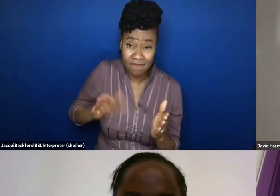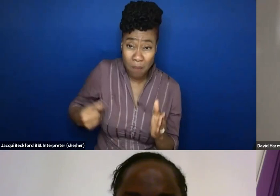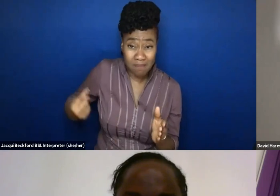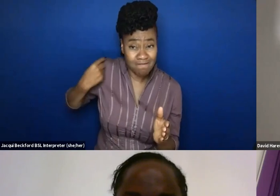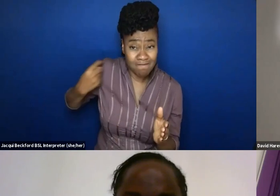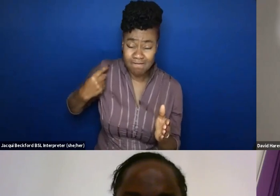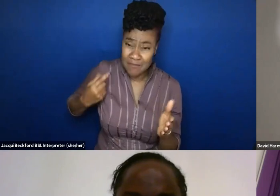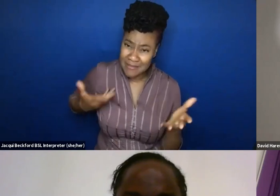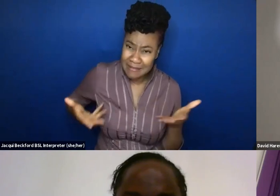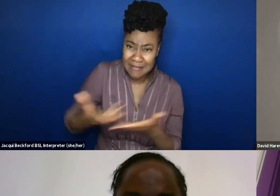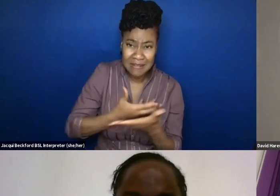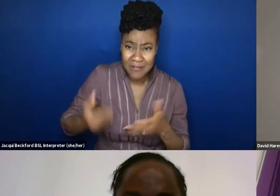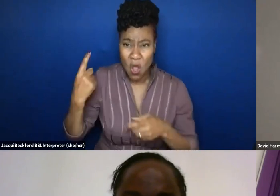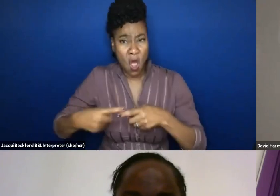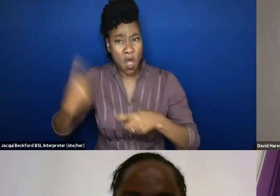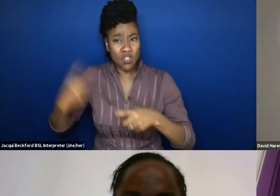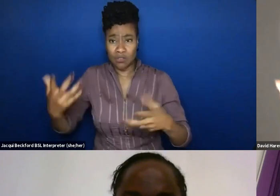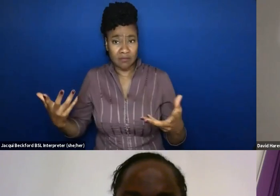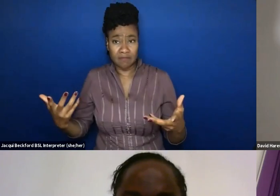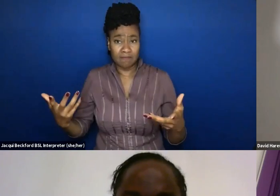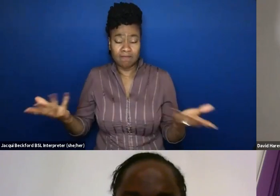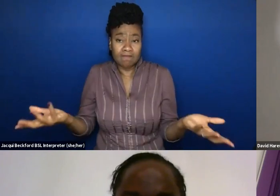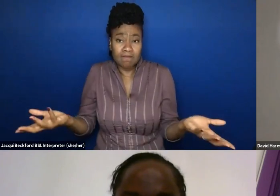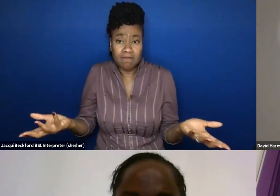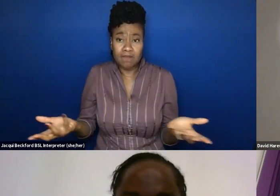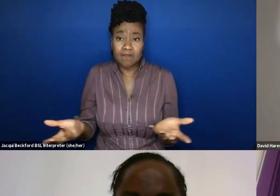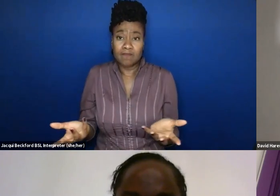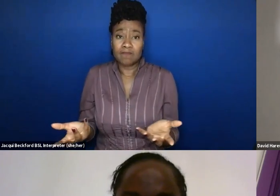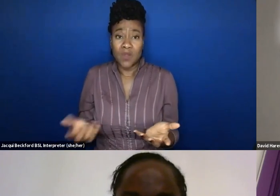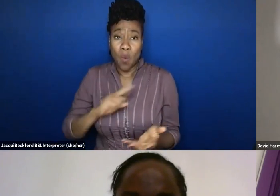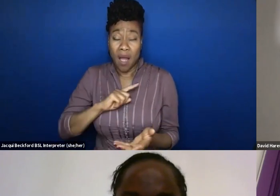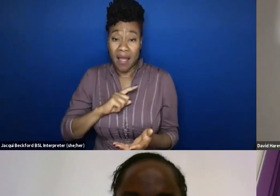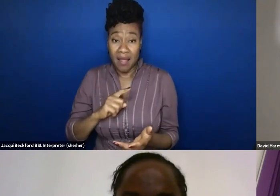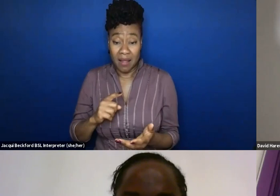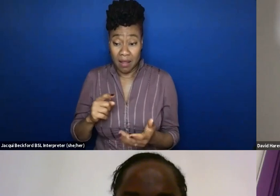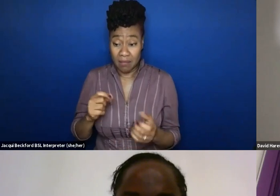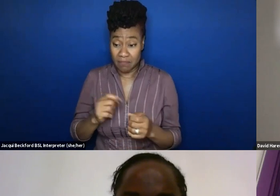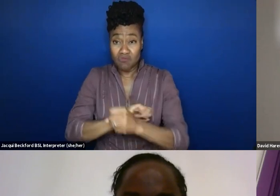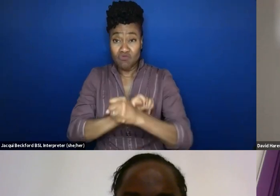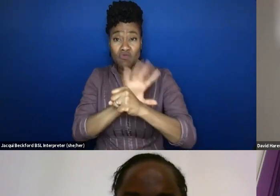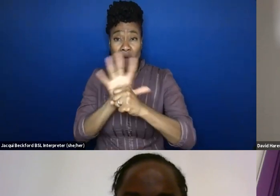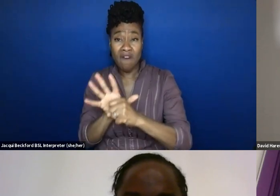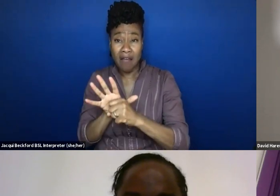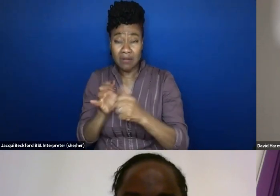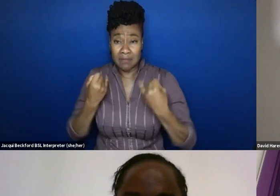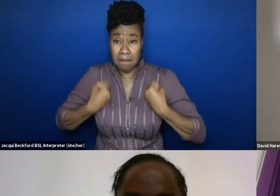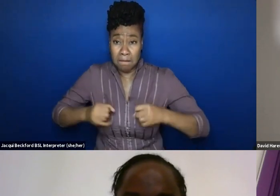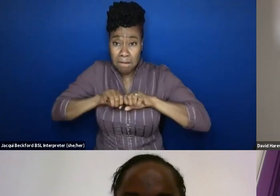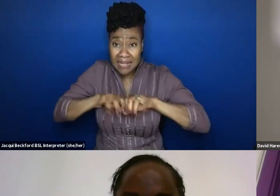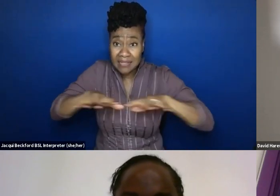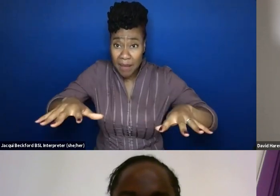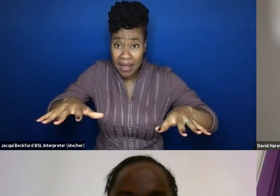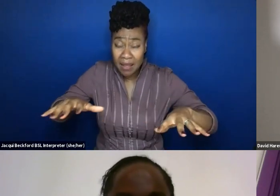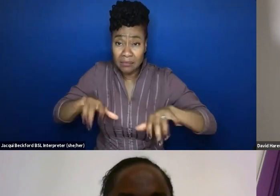urgently discussing. We've all were 18 months into this pandemic, and I think what it's